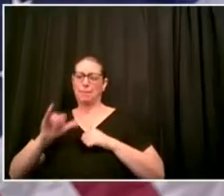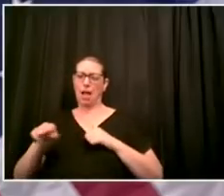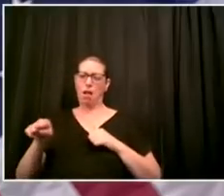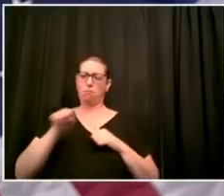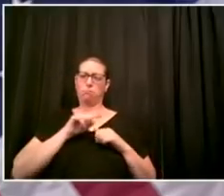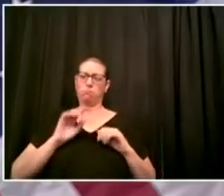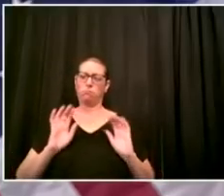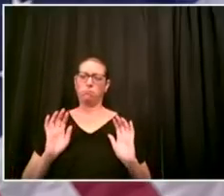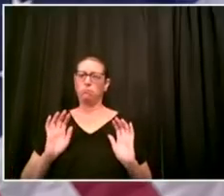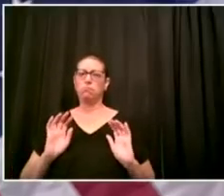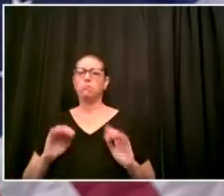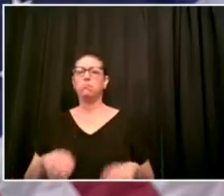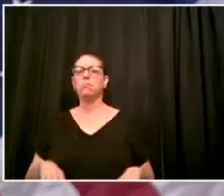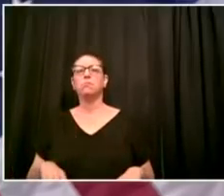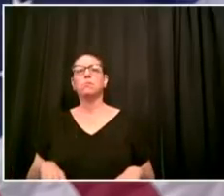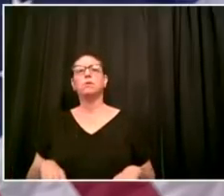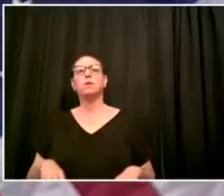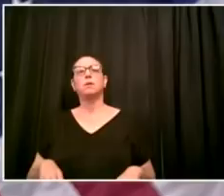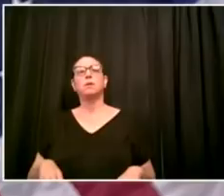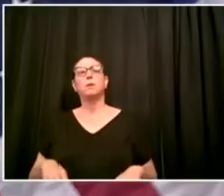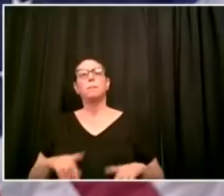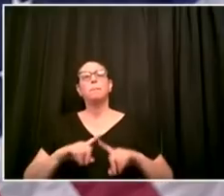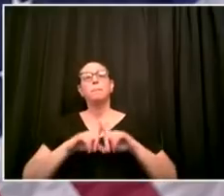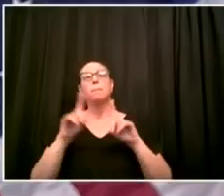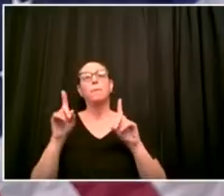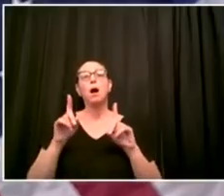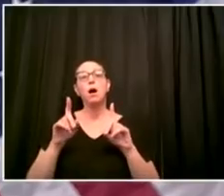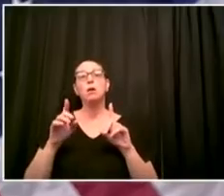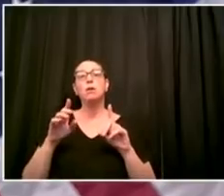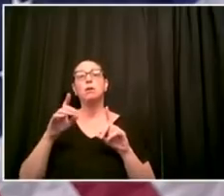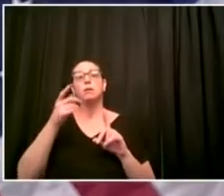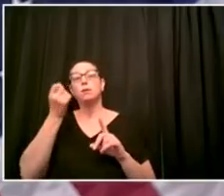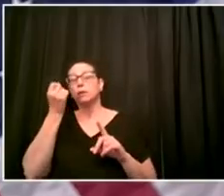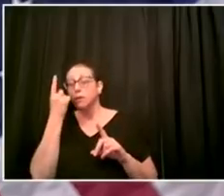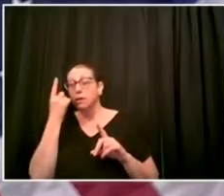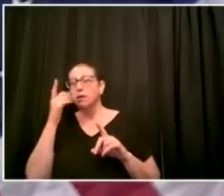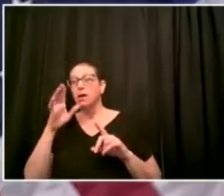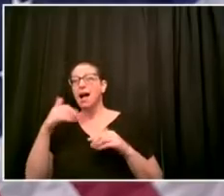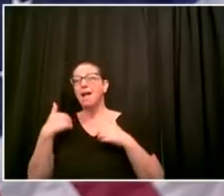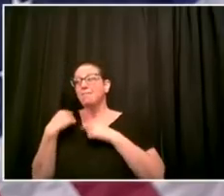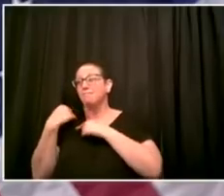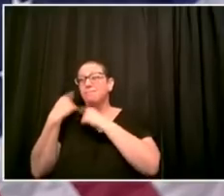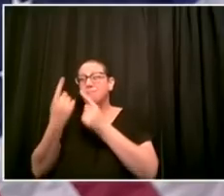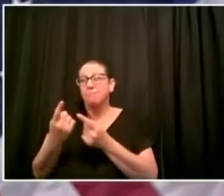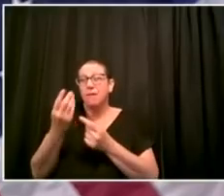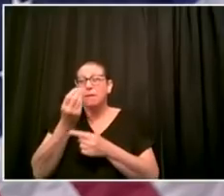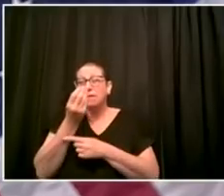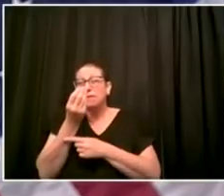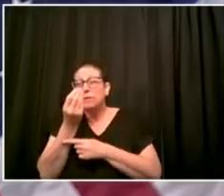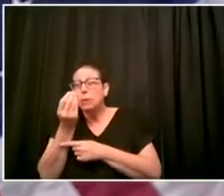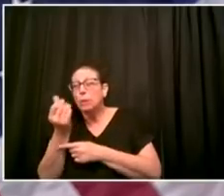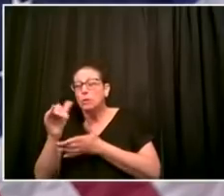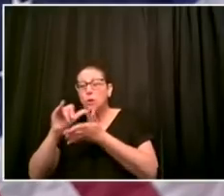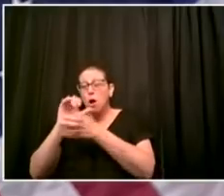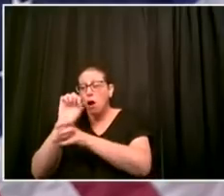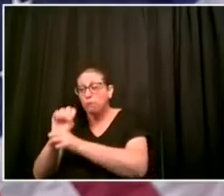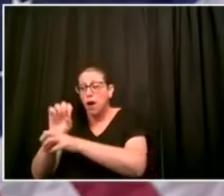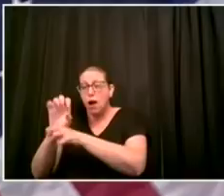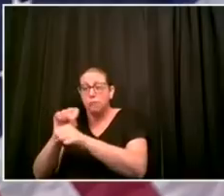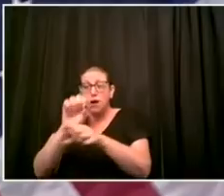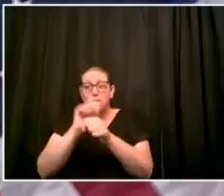also want to keep coming back to, thank God, we're talking about very few instances where there even was any enforcement, and now that has